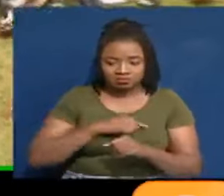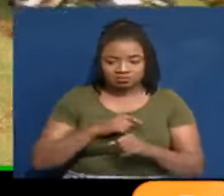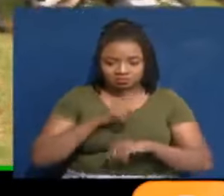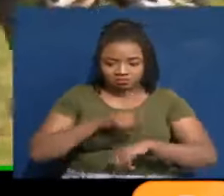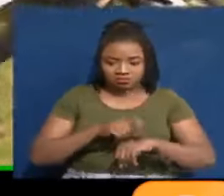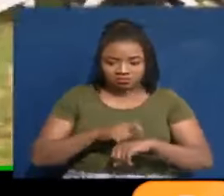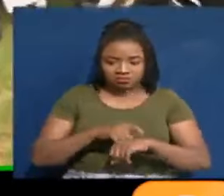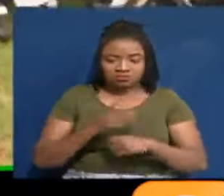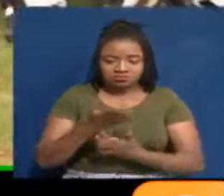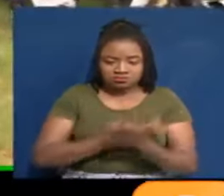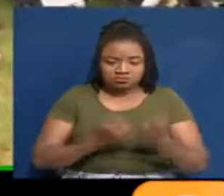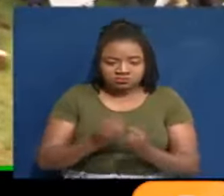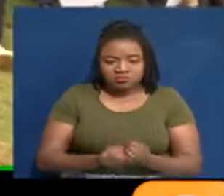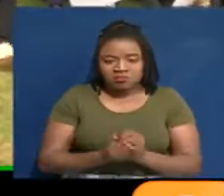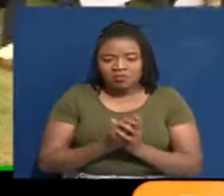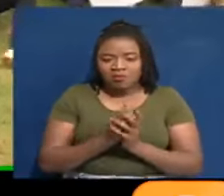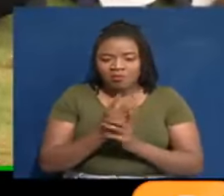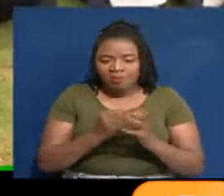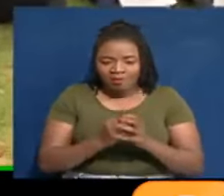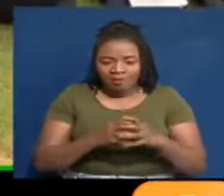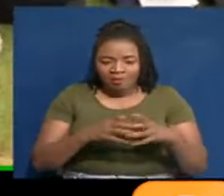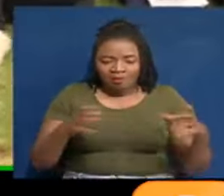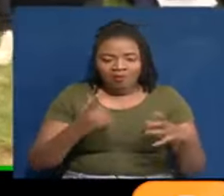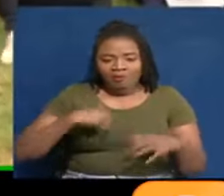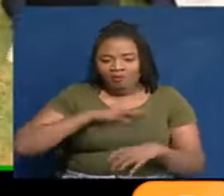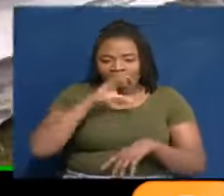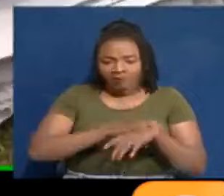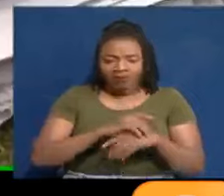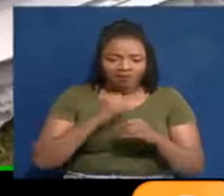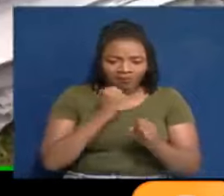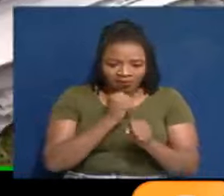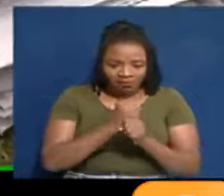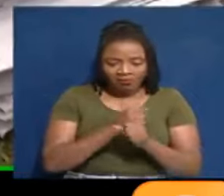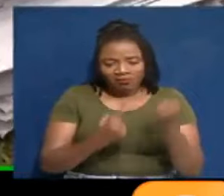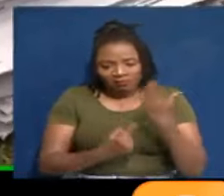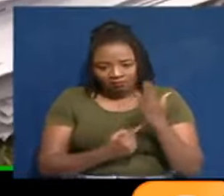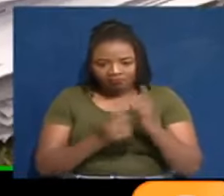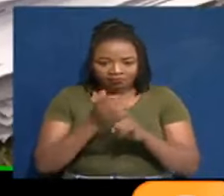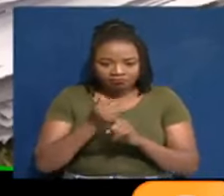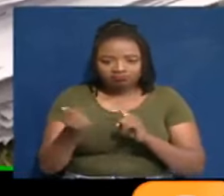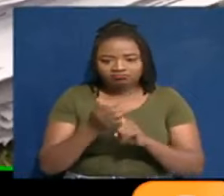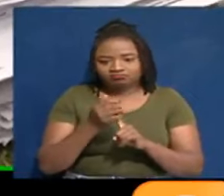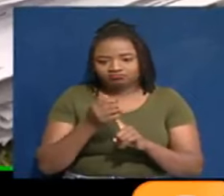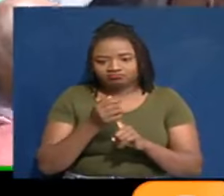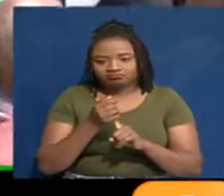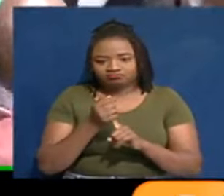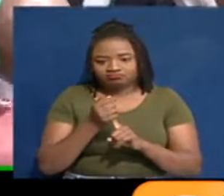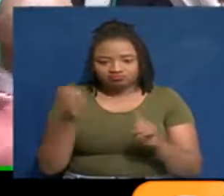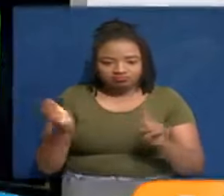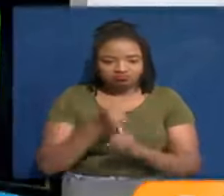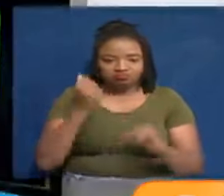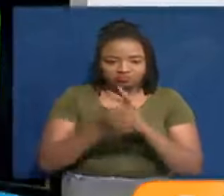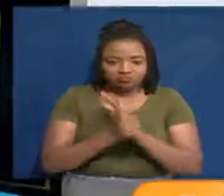because they go there and get a lot of good techniques, good working habits, and they come back here and help build our country. Brain gain as opposed to